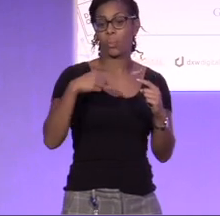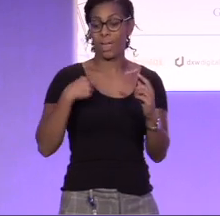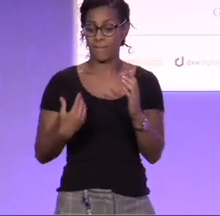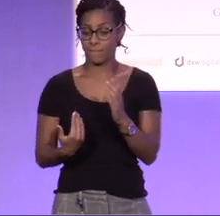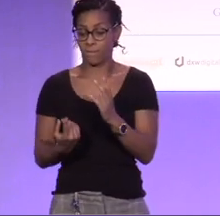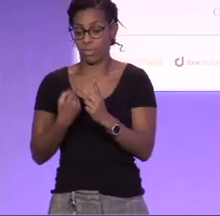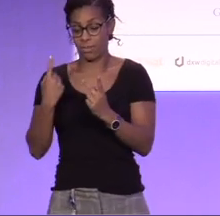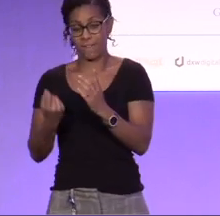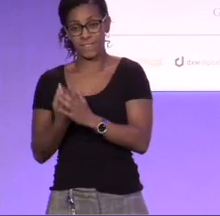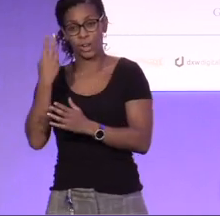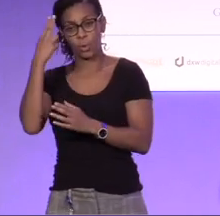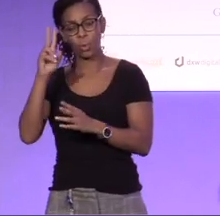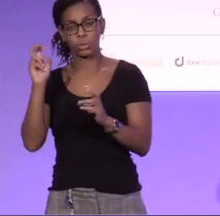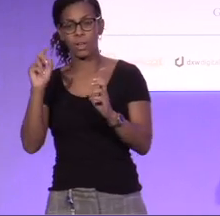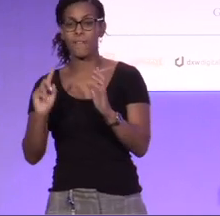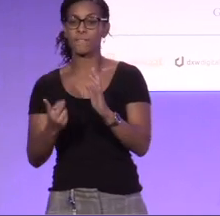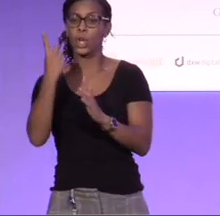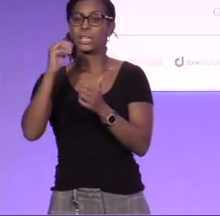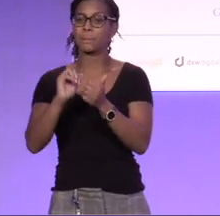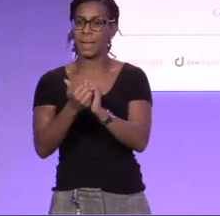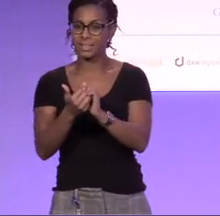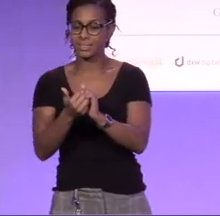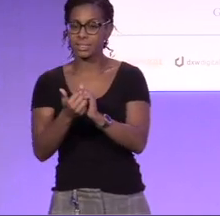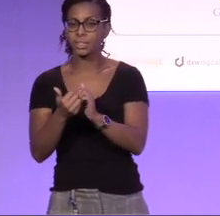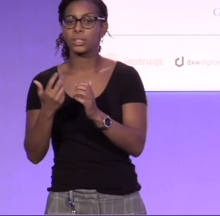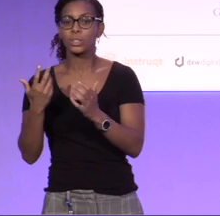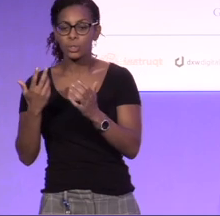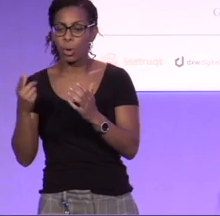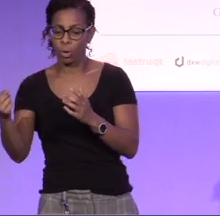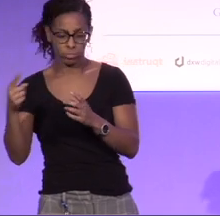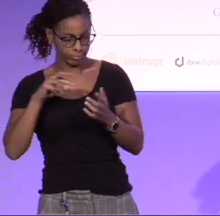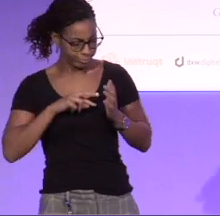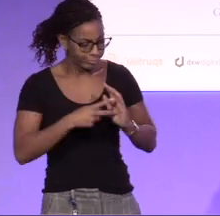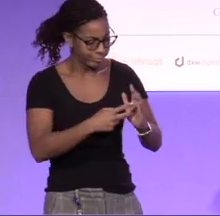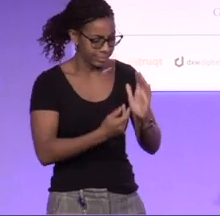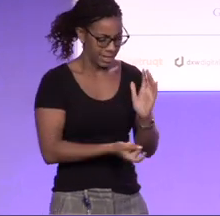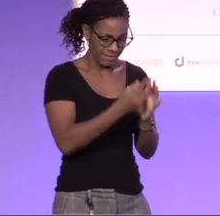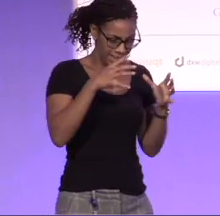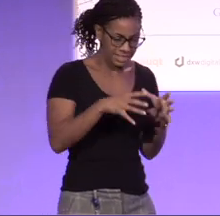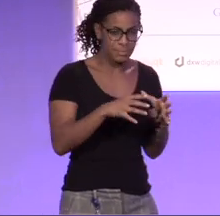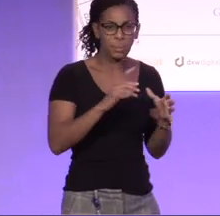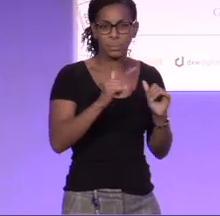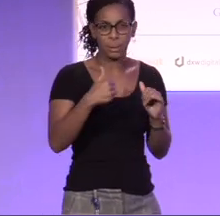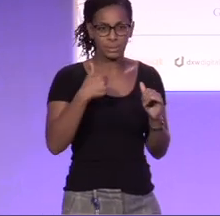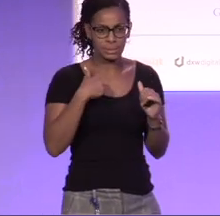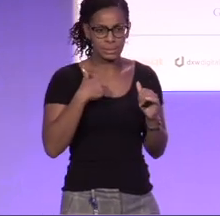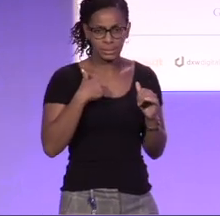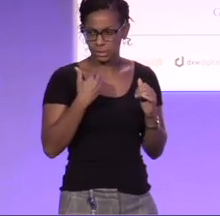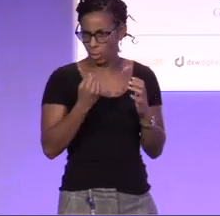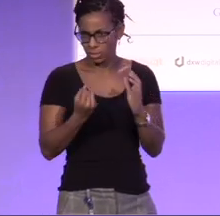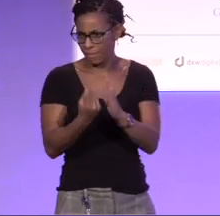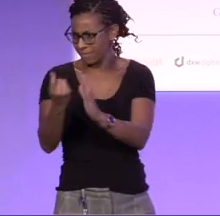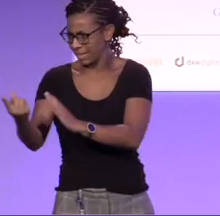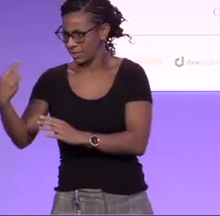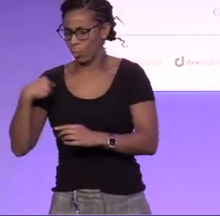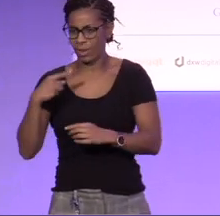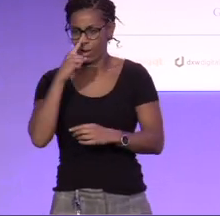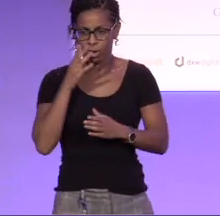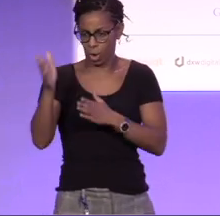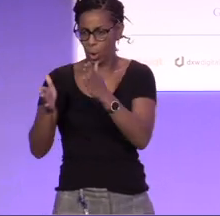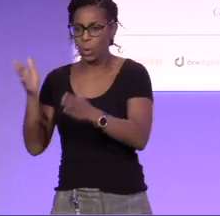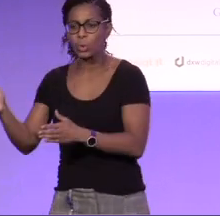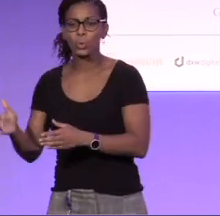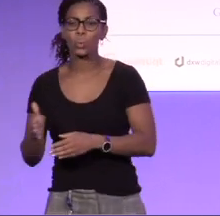help organize the meetup pre-meets for the days when there's more than one meetup happening, because sadly the two of us can't be everywhere. Meetup Mates